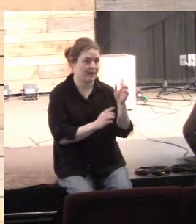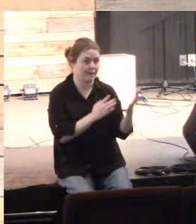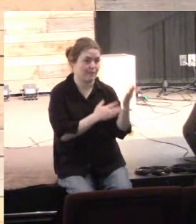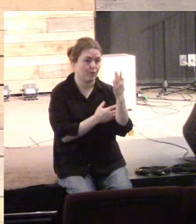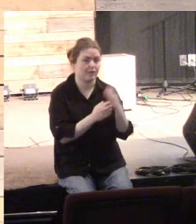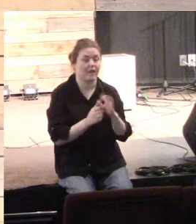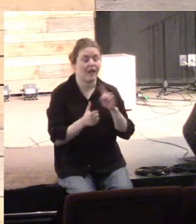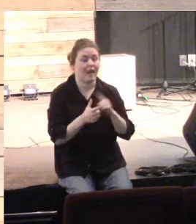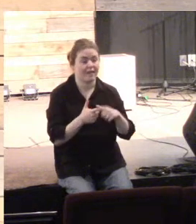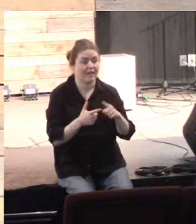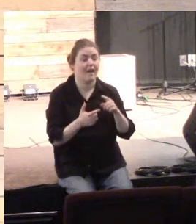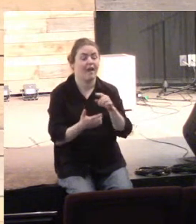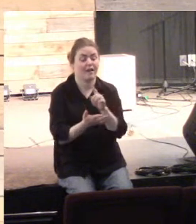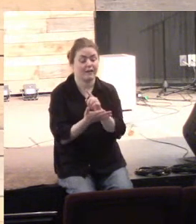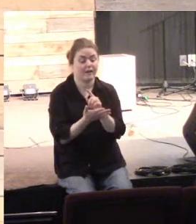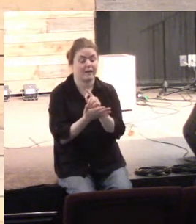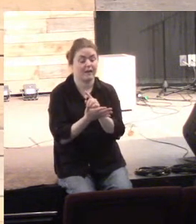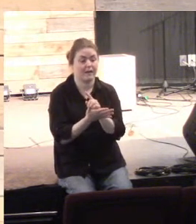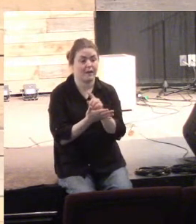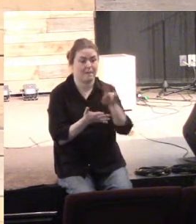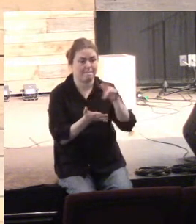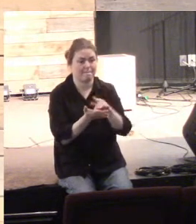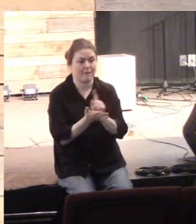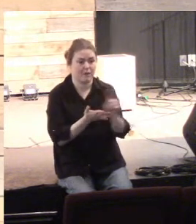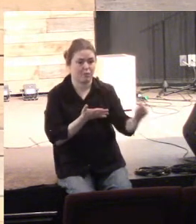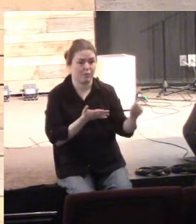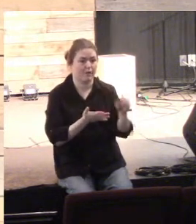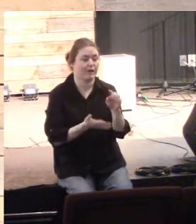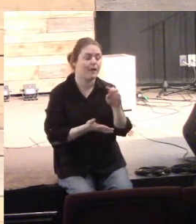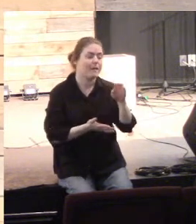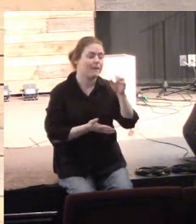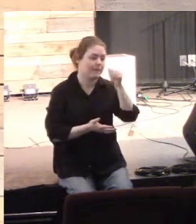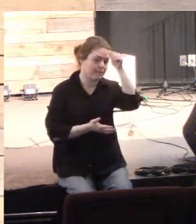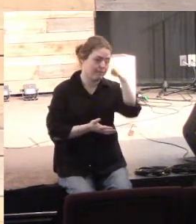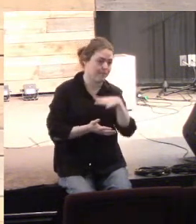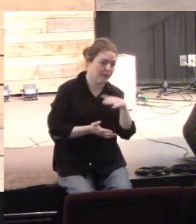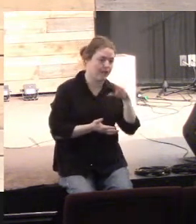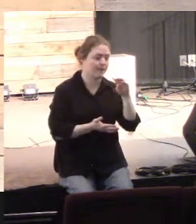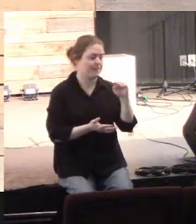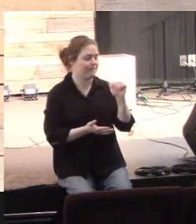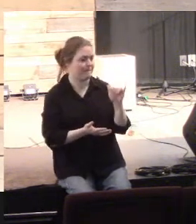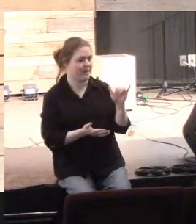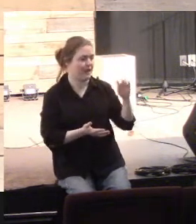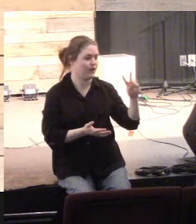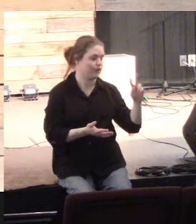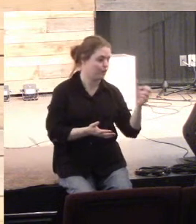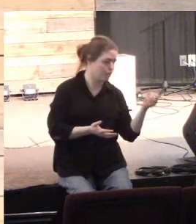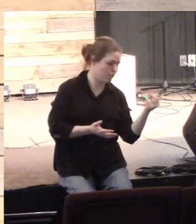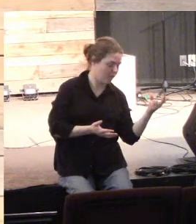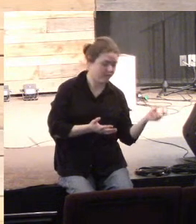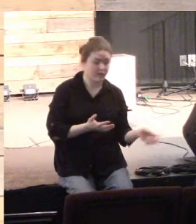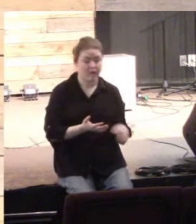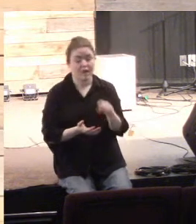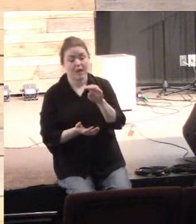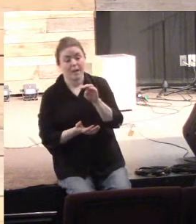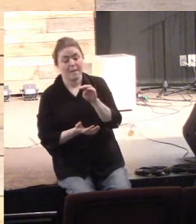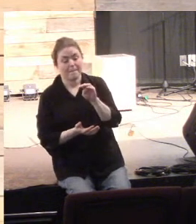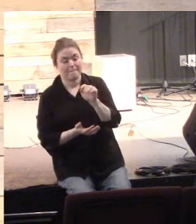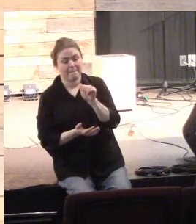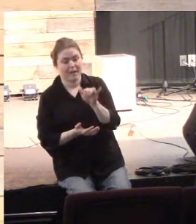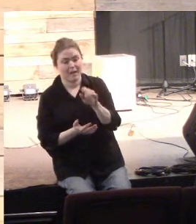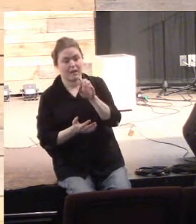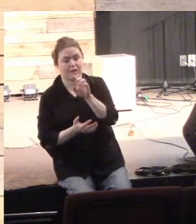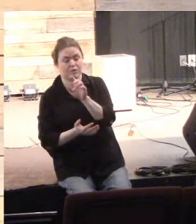We have our men's and women's midweeks. Men's midweek is on Wednesday, May 12th. Women's midweek is Wednesday, May 26th. The details